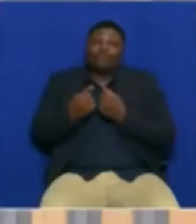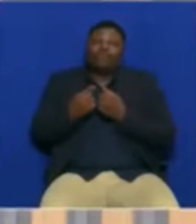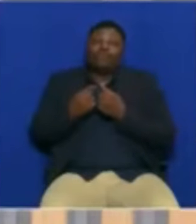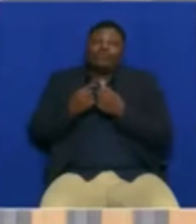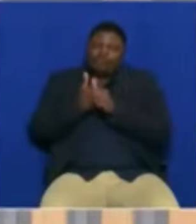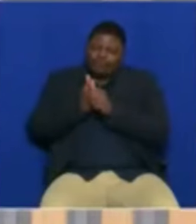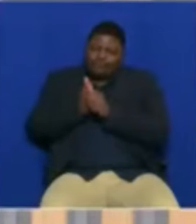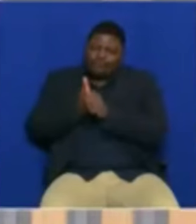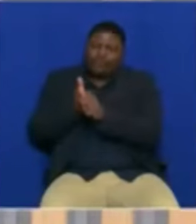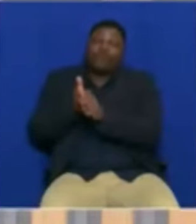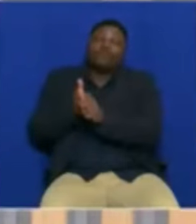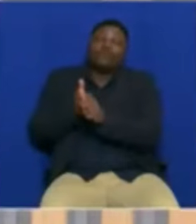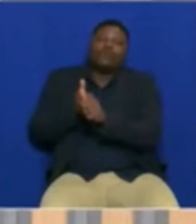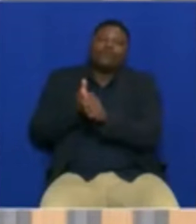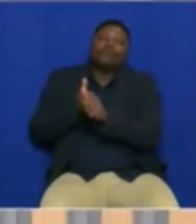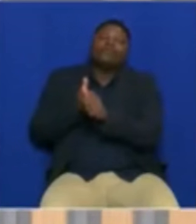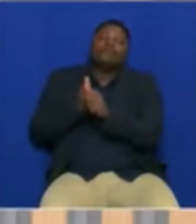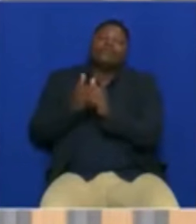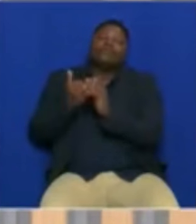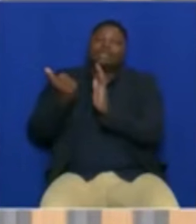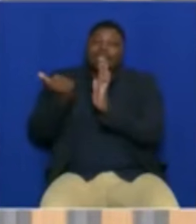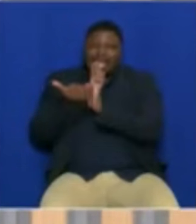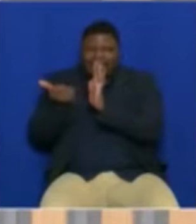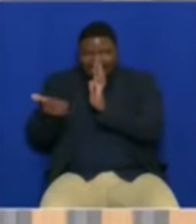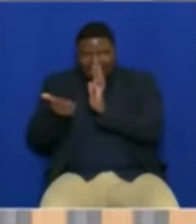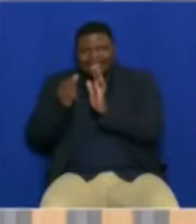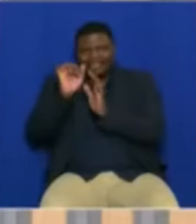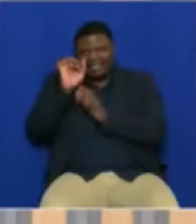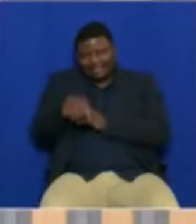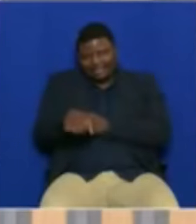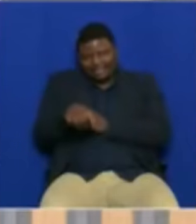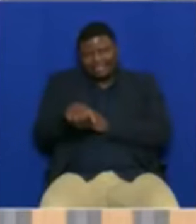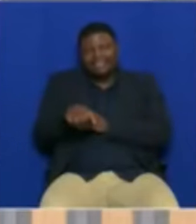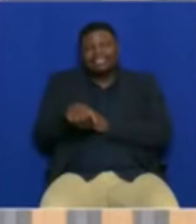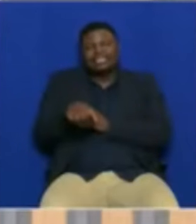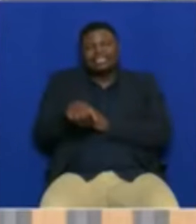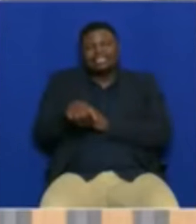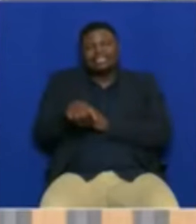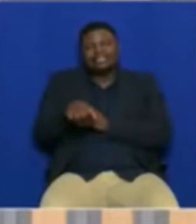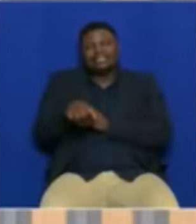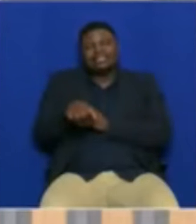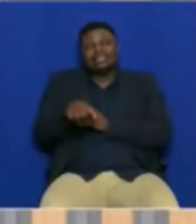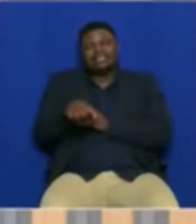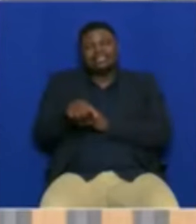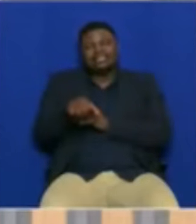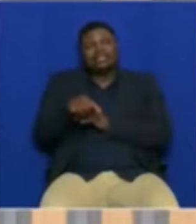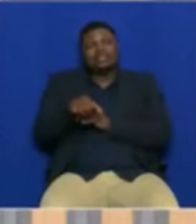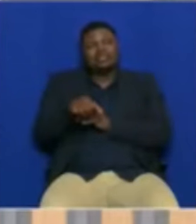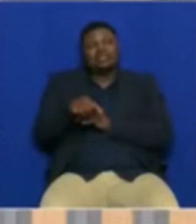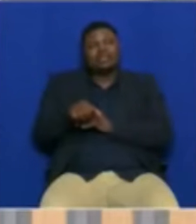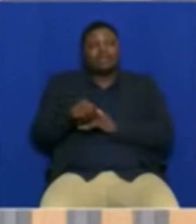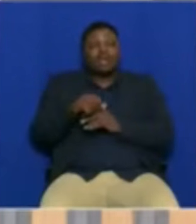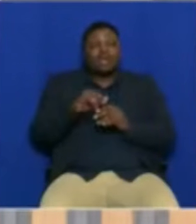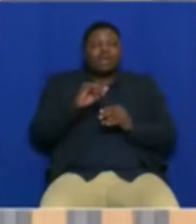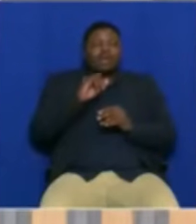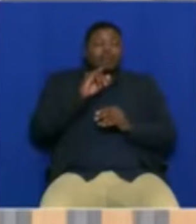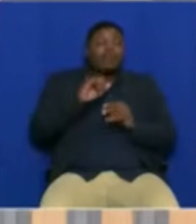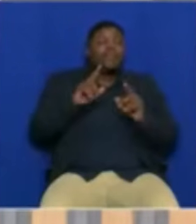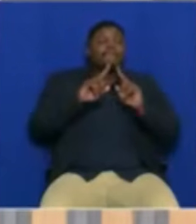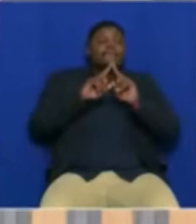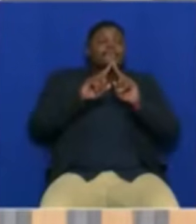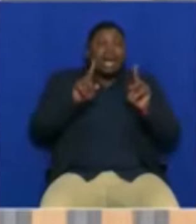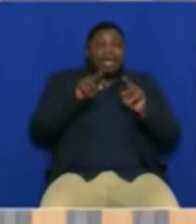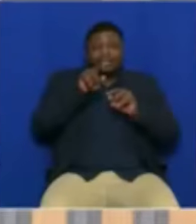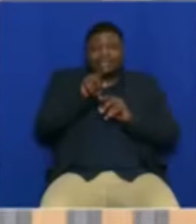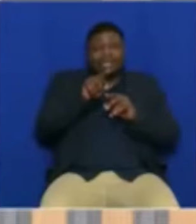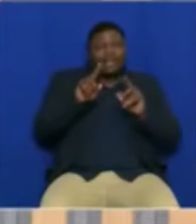power. That I understand. Yes, sir. But I'm not so sure that going on to vetting